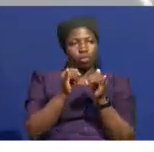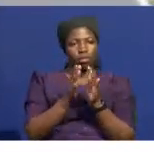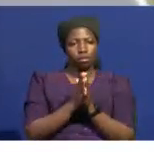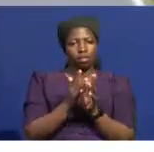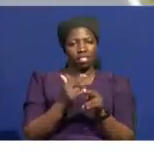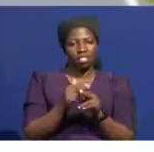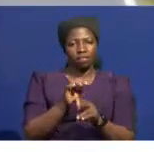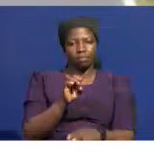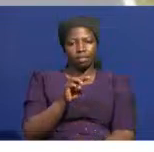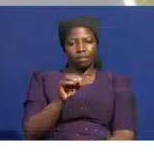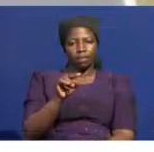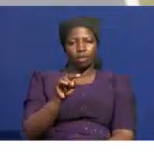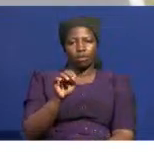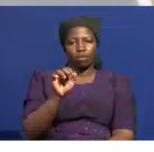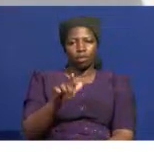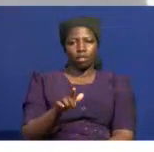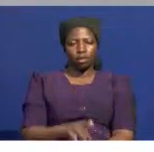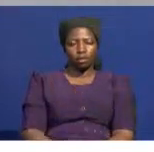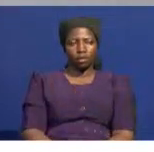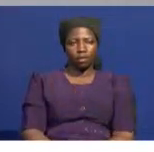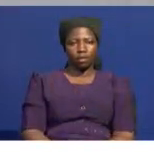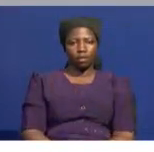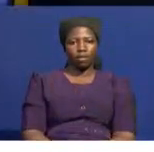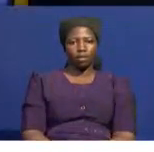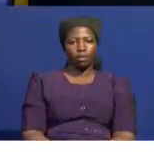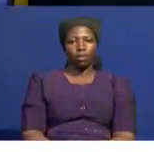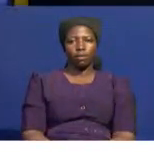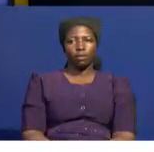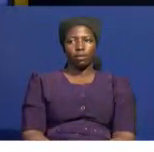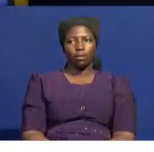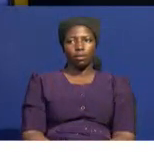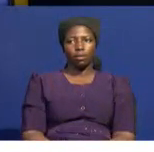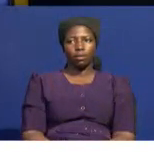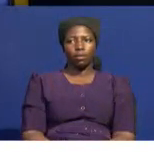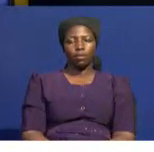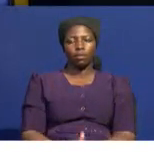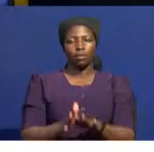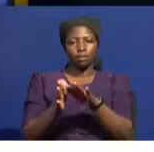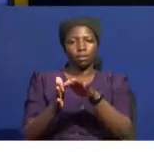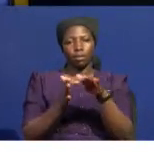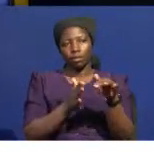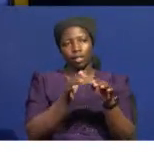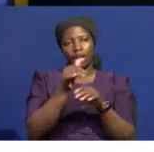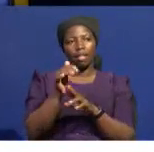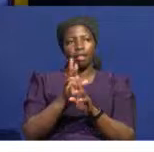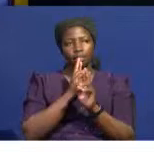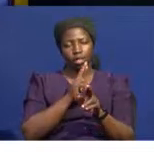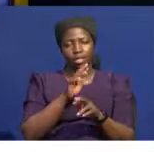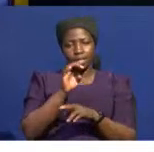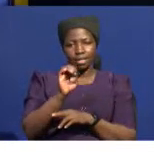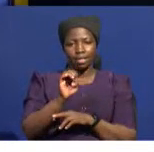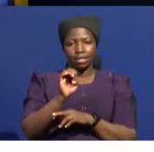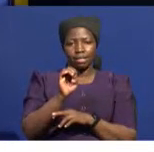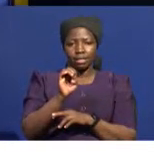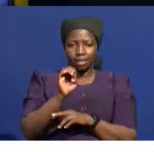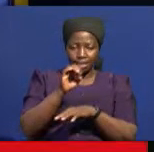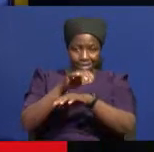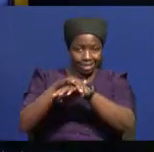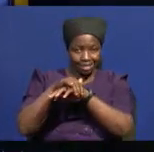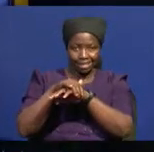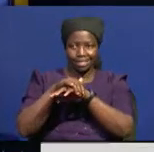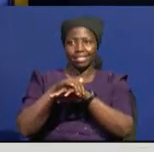I'm Emmanuel Ndungu. Half a second back. Another report on snooker. English snooker